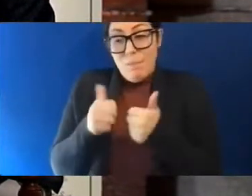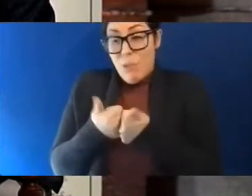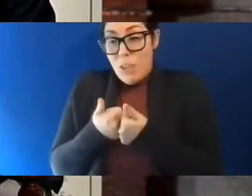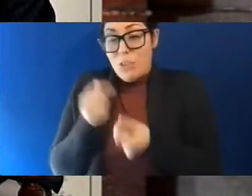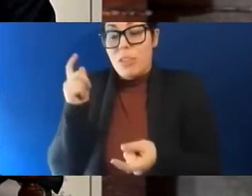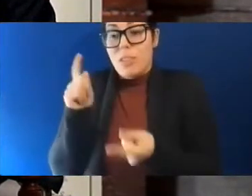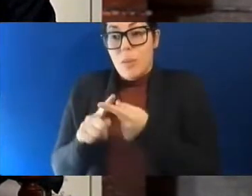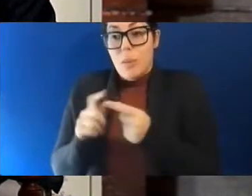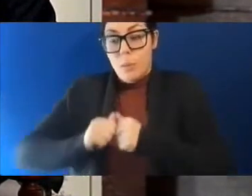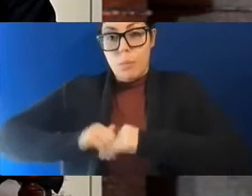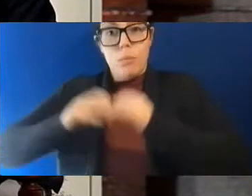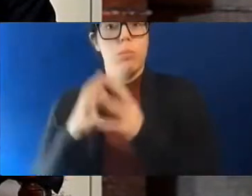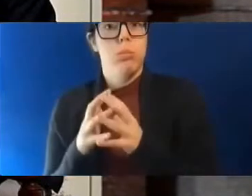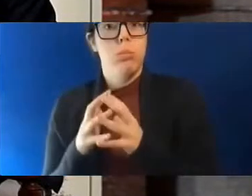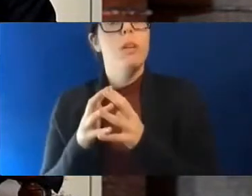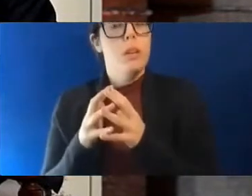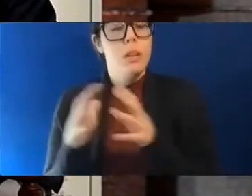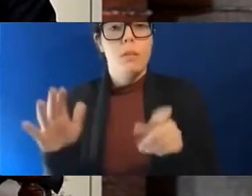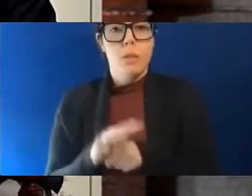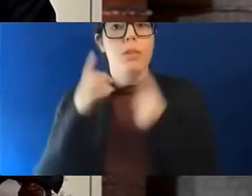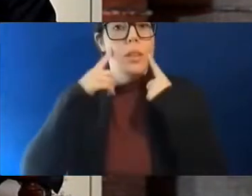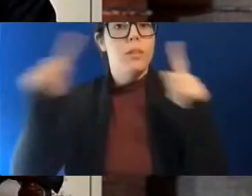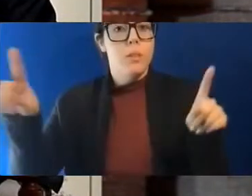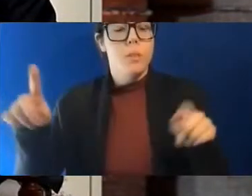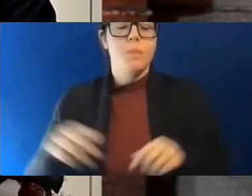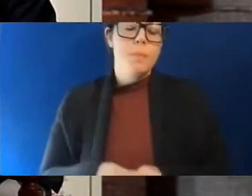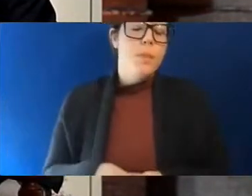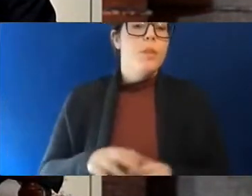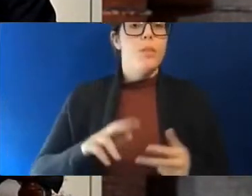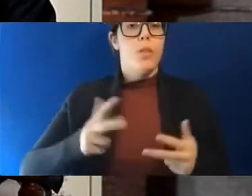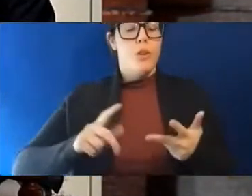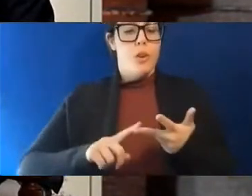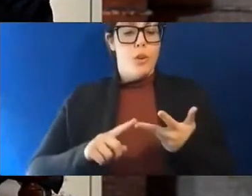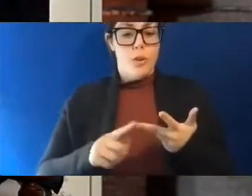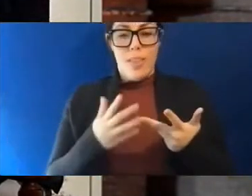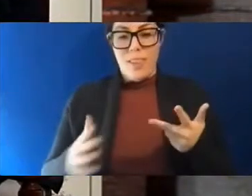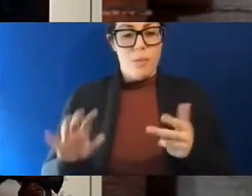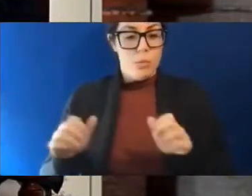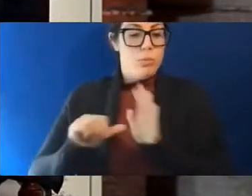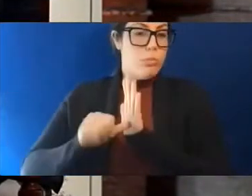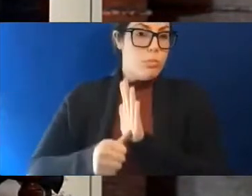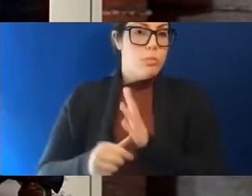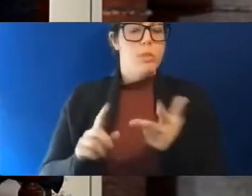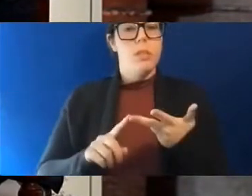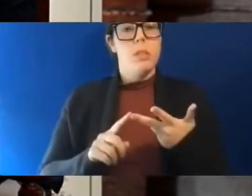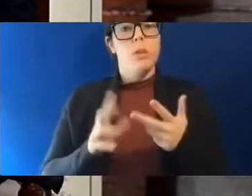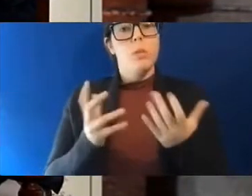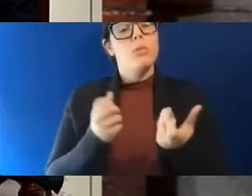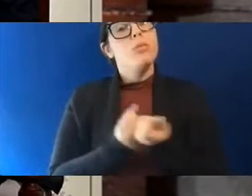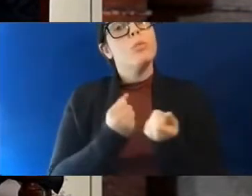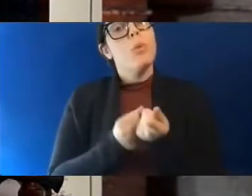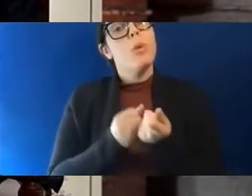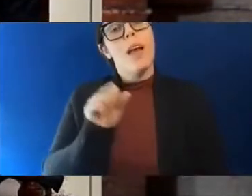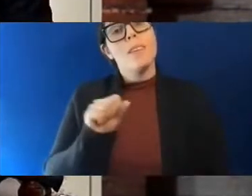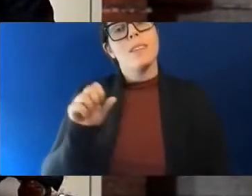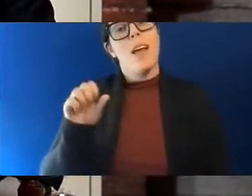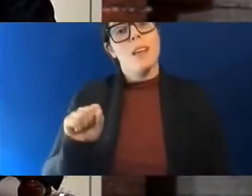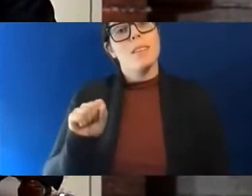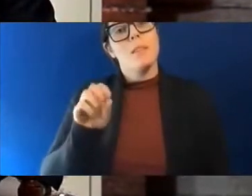hold. Our third emphasis will be around supporting our